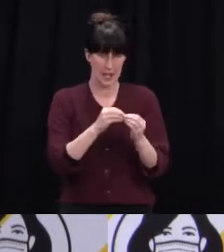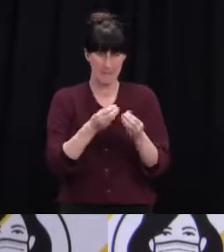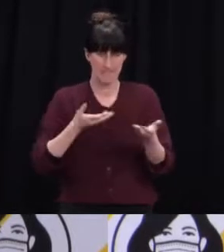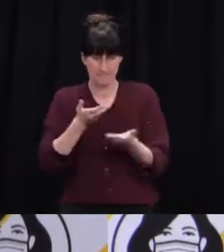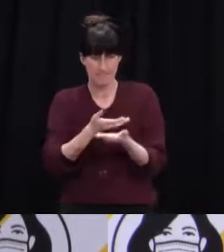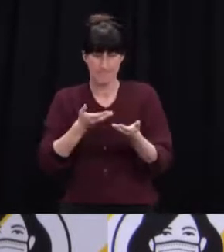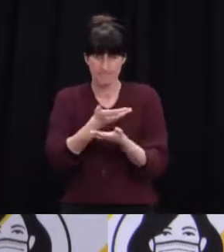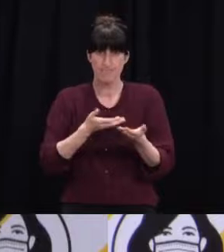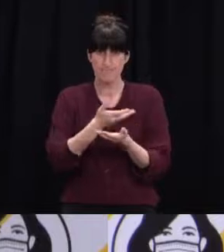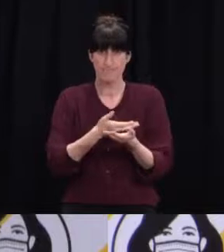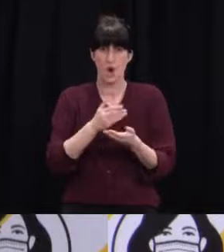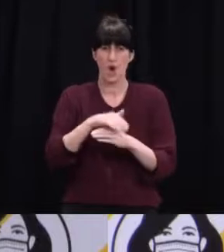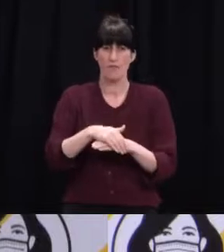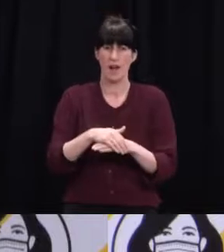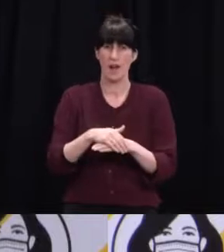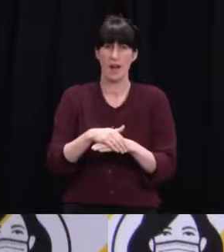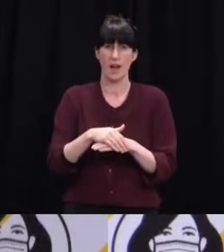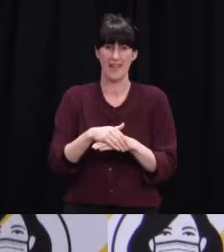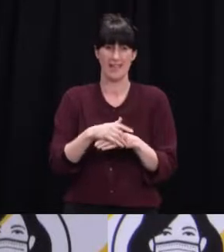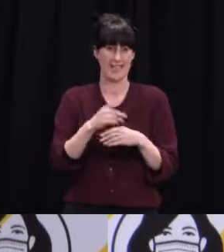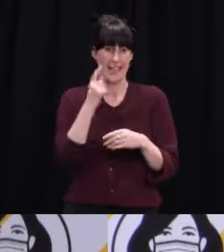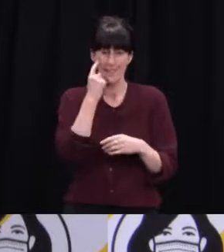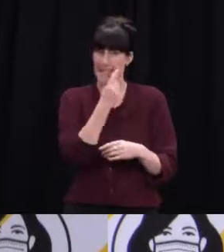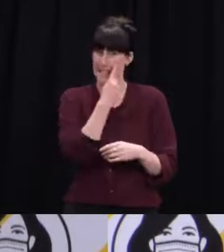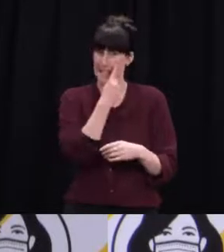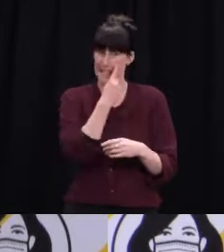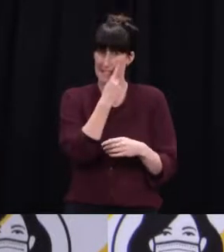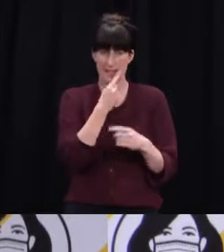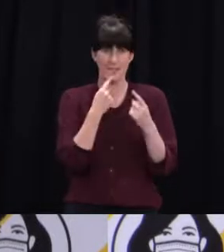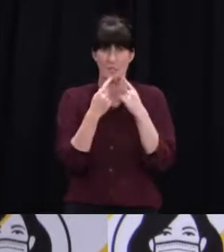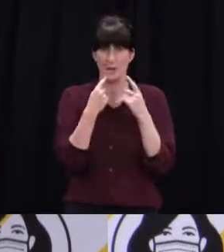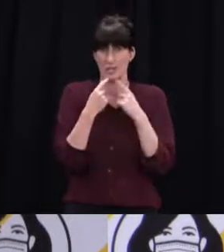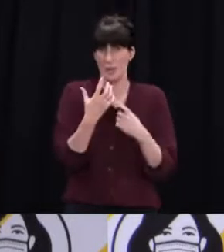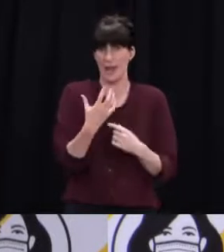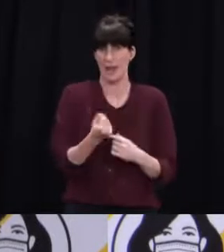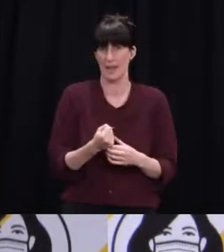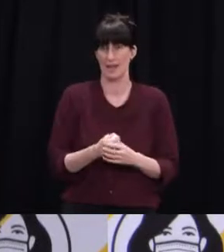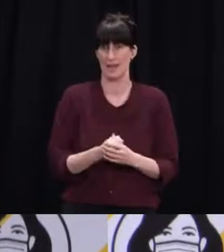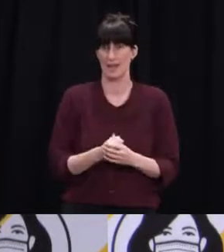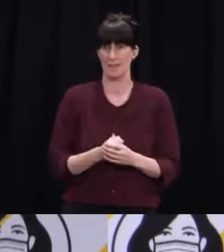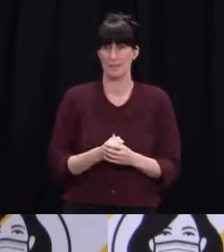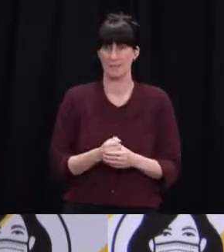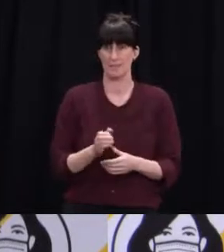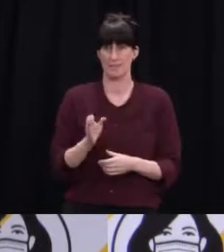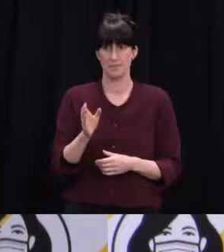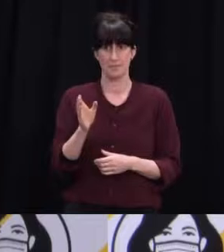quite a lot of discussion between the Ministry and the DHB, based on the emerging